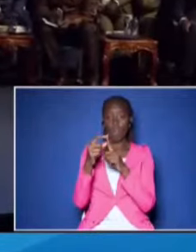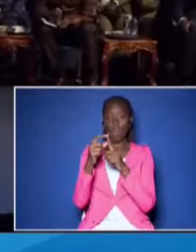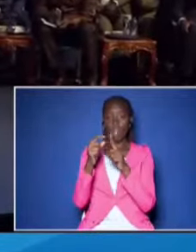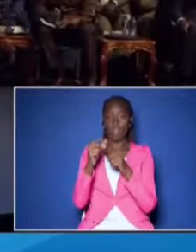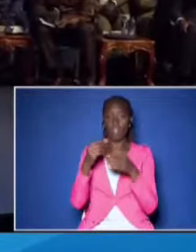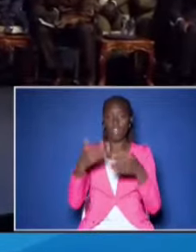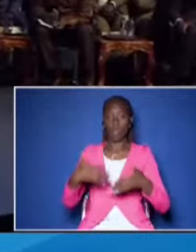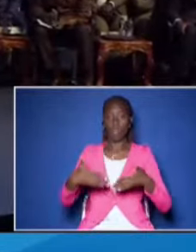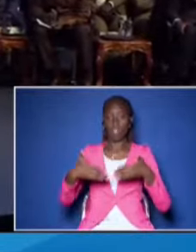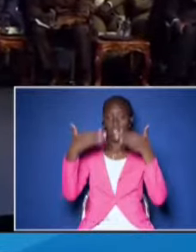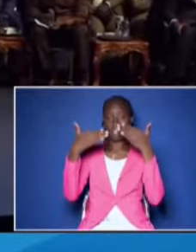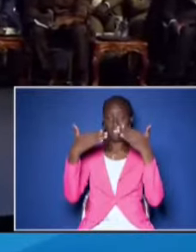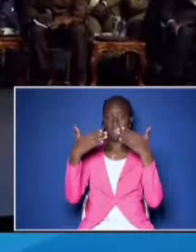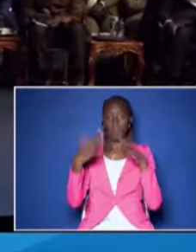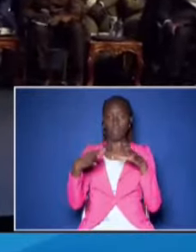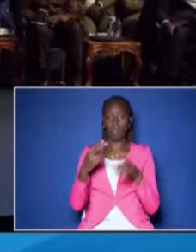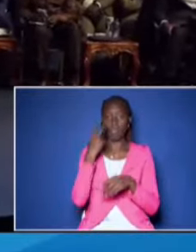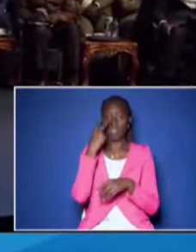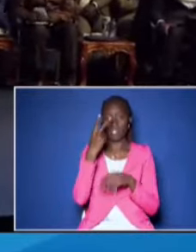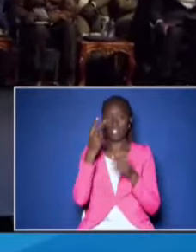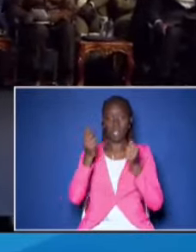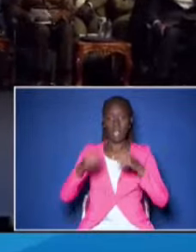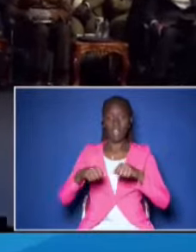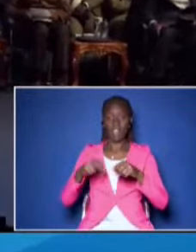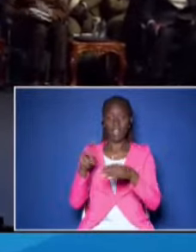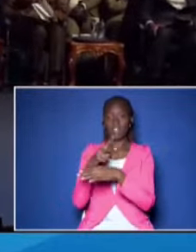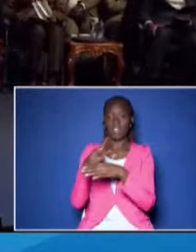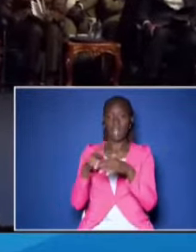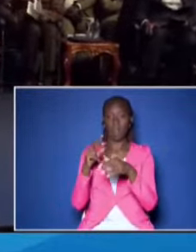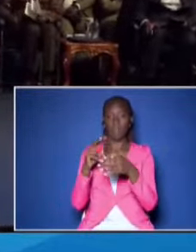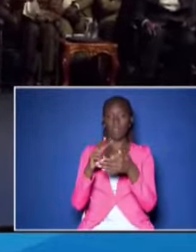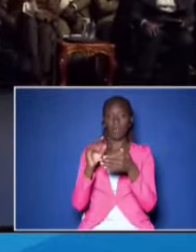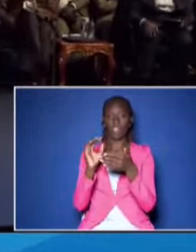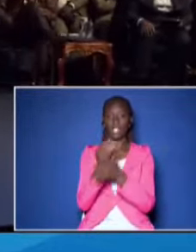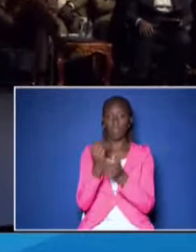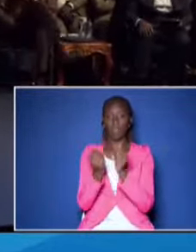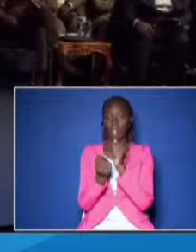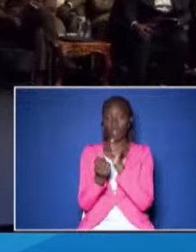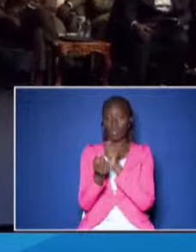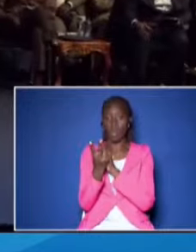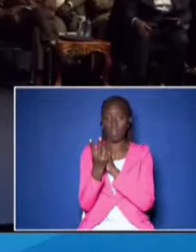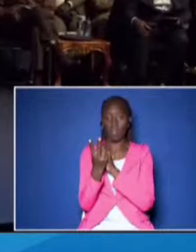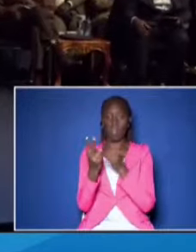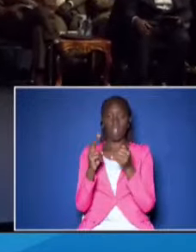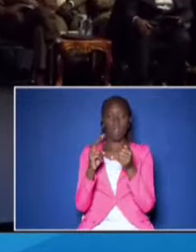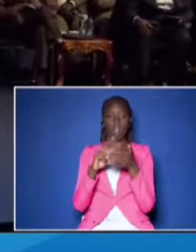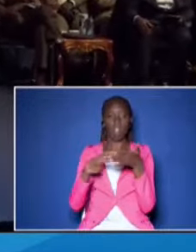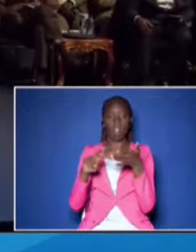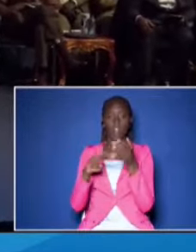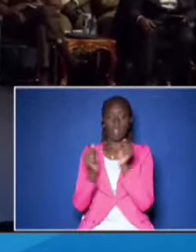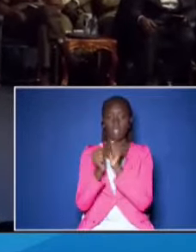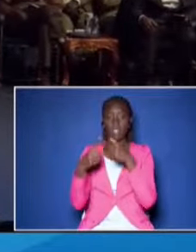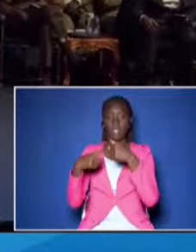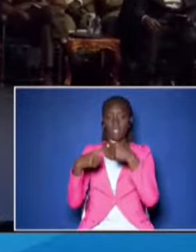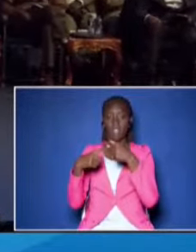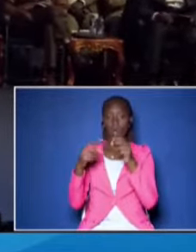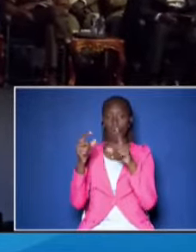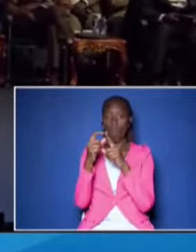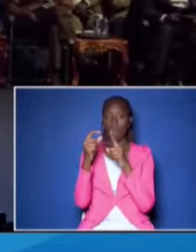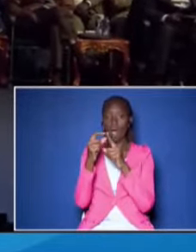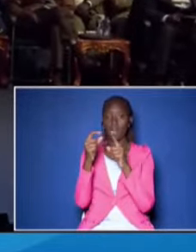the people psalm 12:6 the words of the